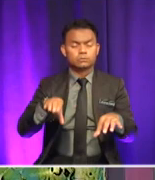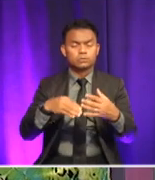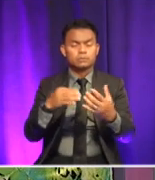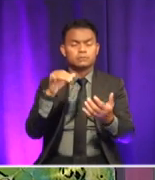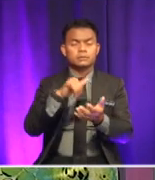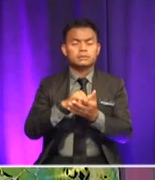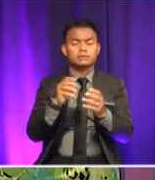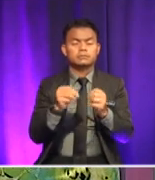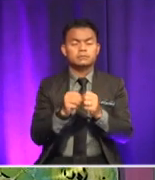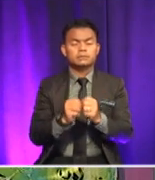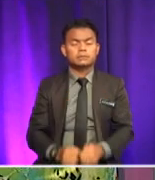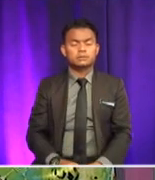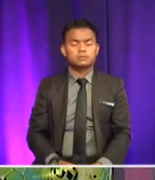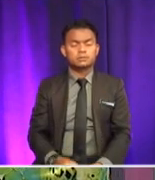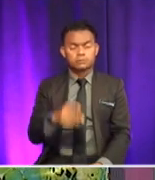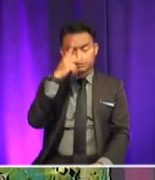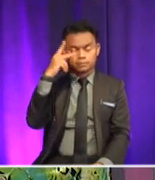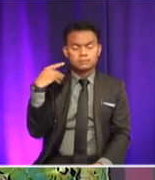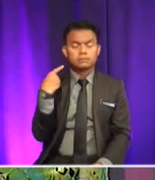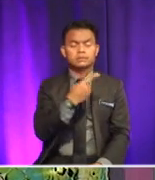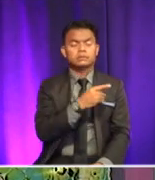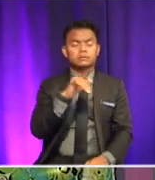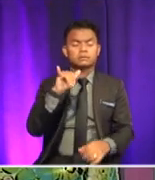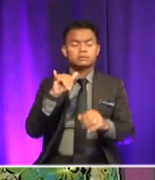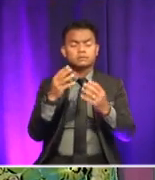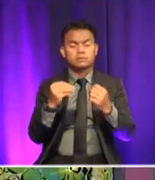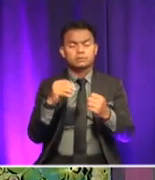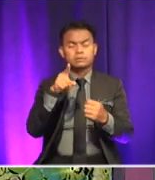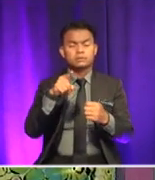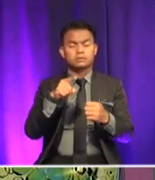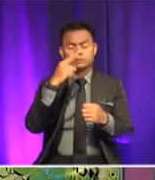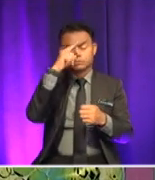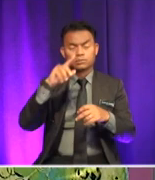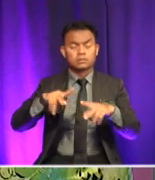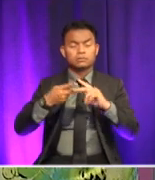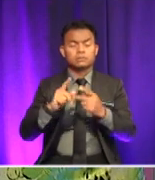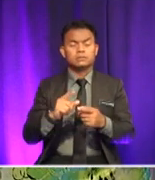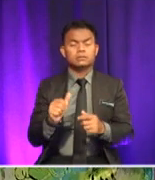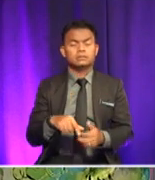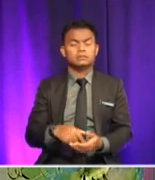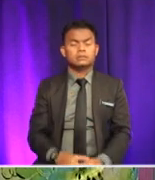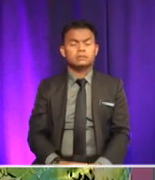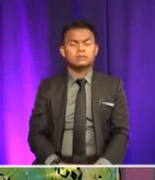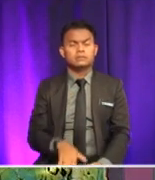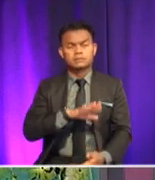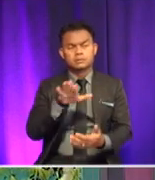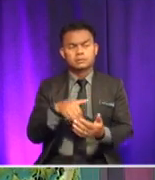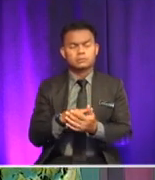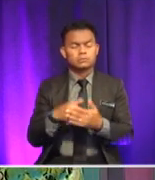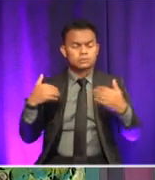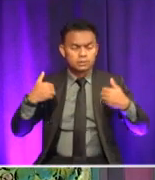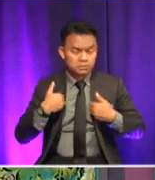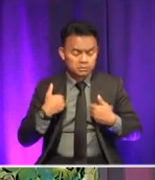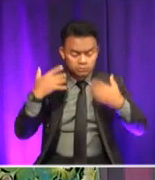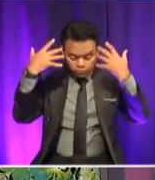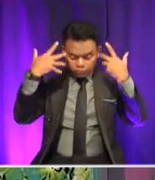under the sea, cold, spotlight beam on her face, it's very tiring for her, she feels very weary. So